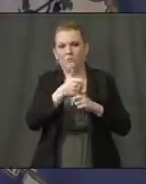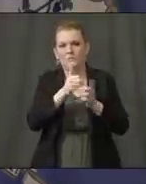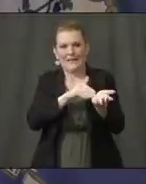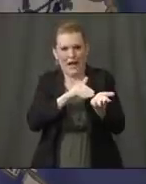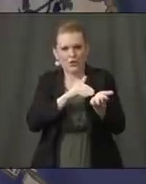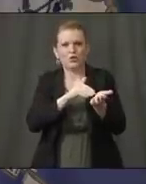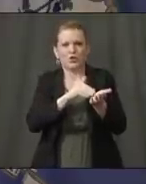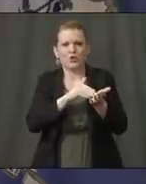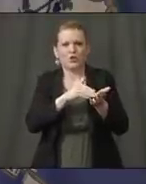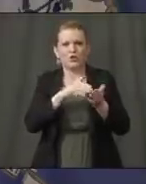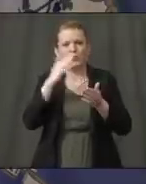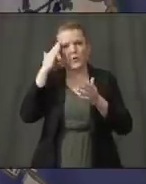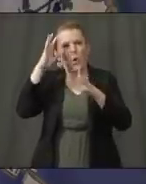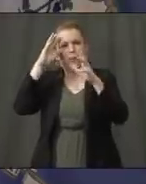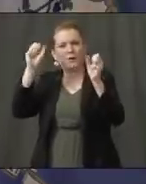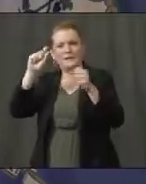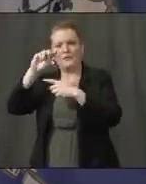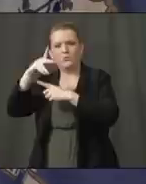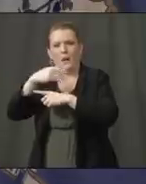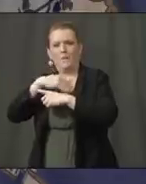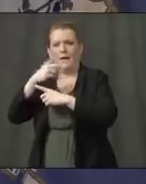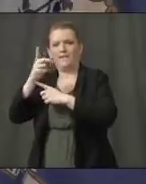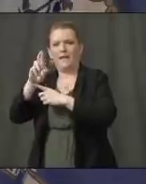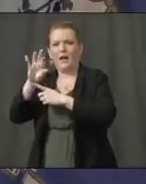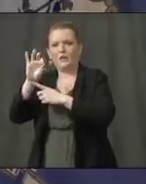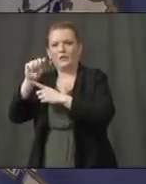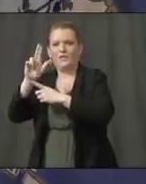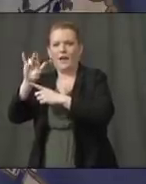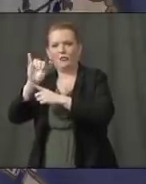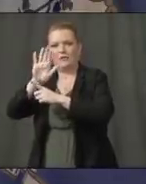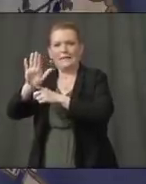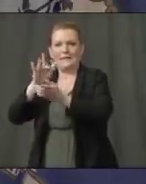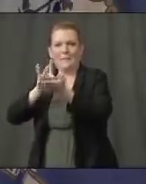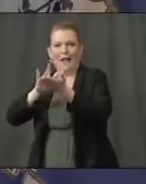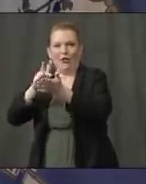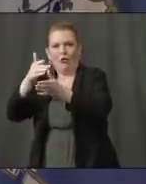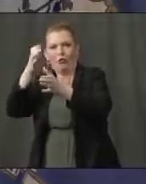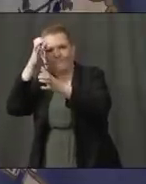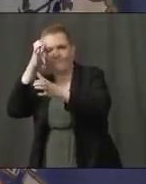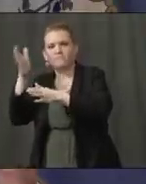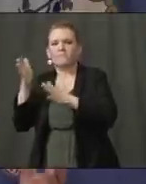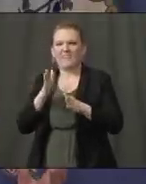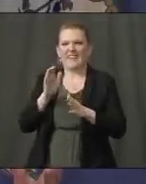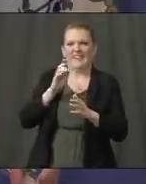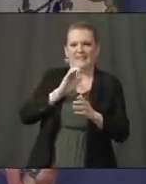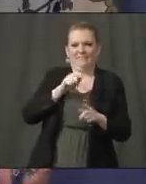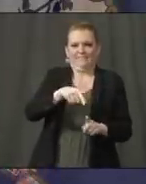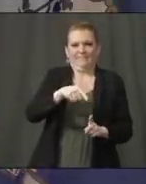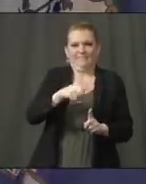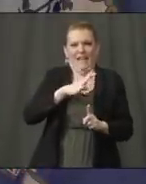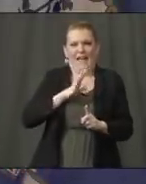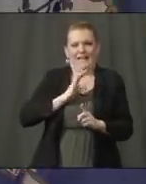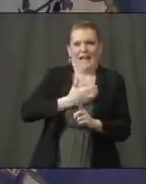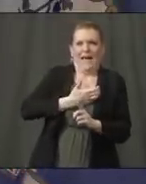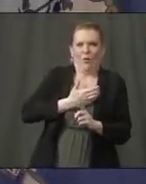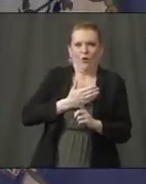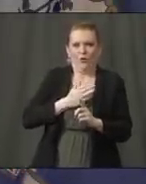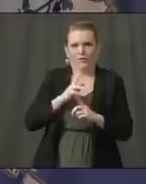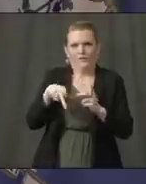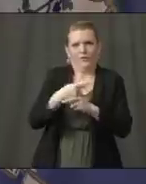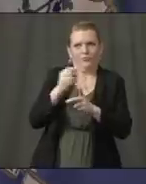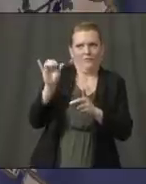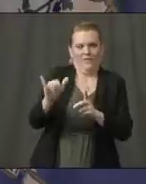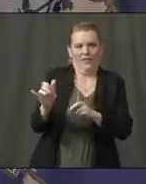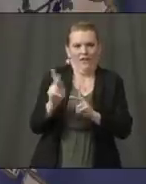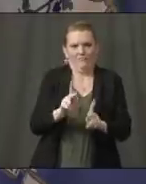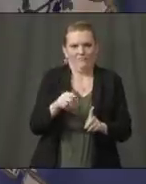is Yale's leading epidemiologist and infectious disease specialist. And they were going to put together a collection of